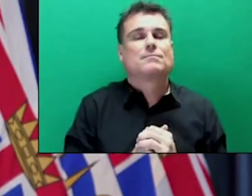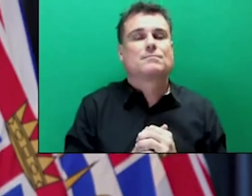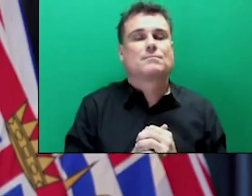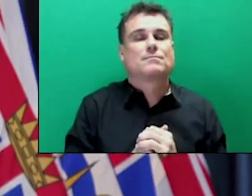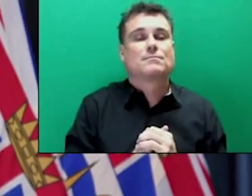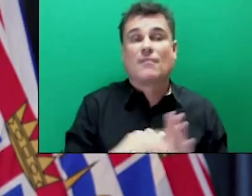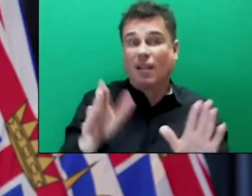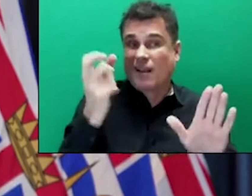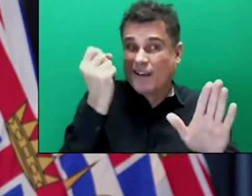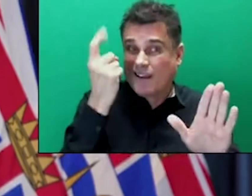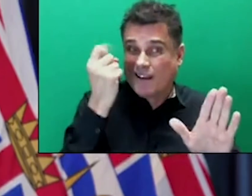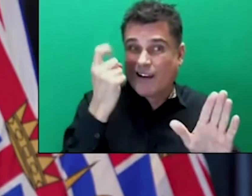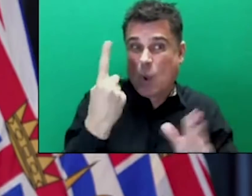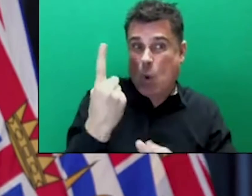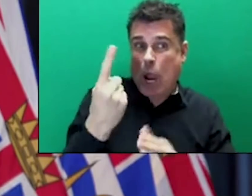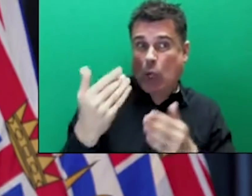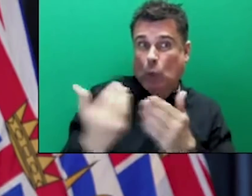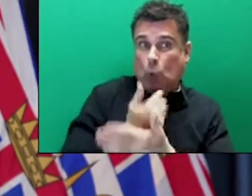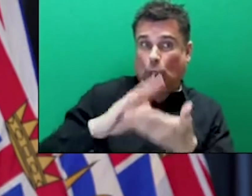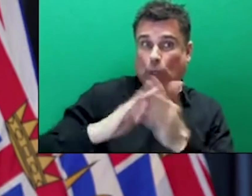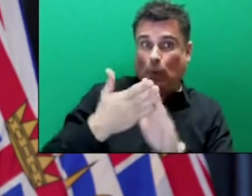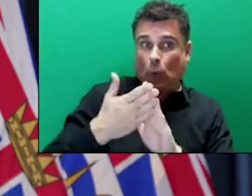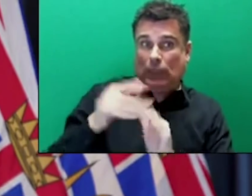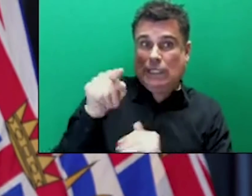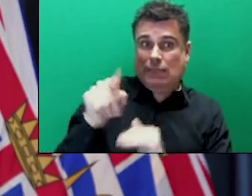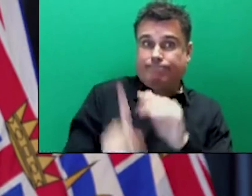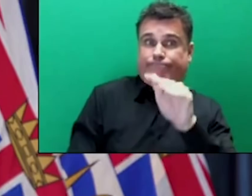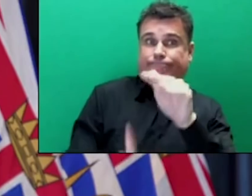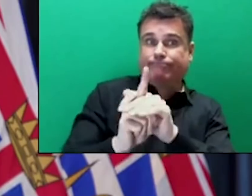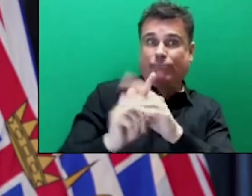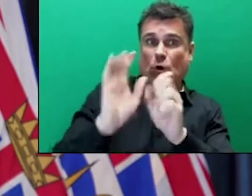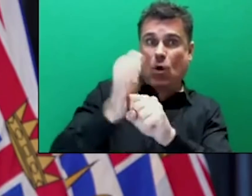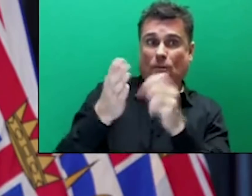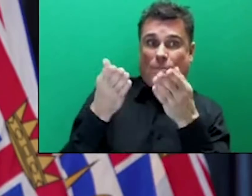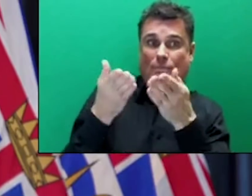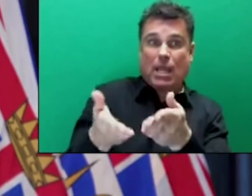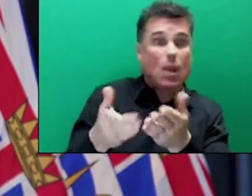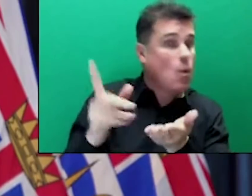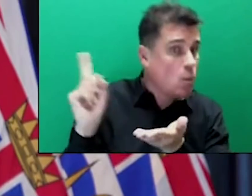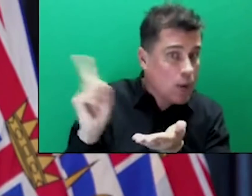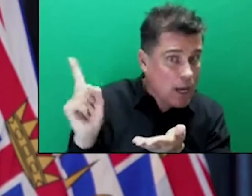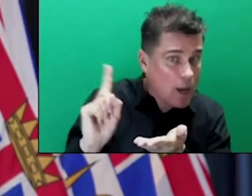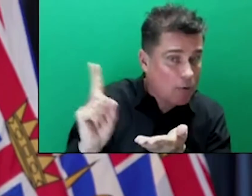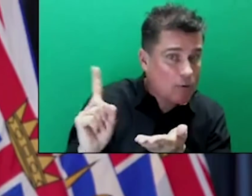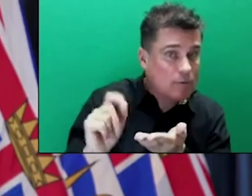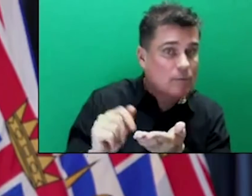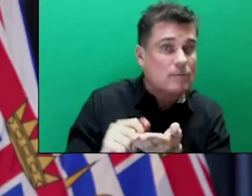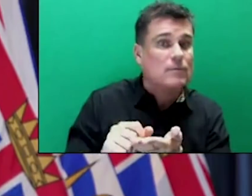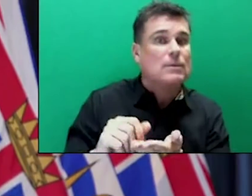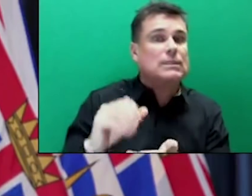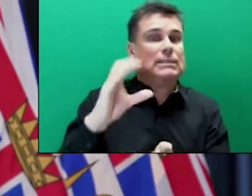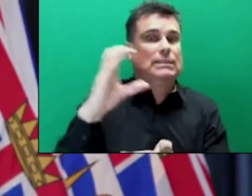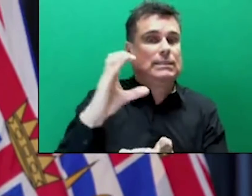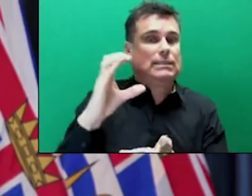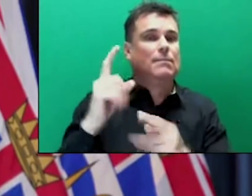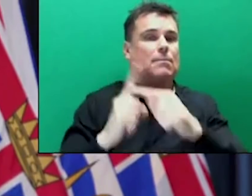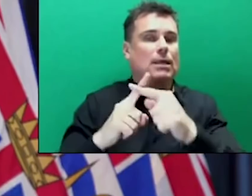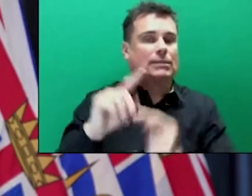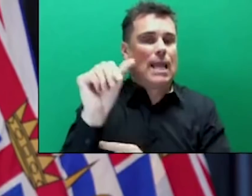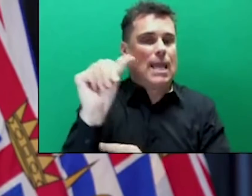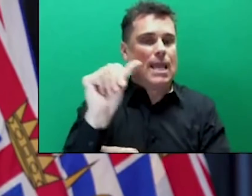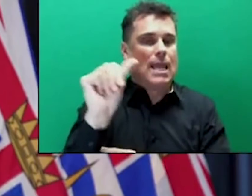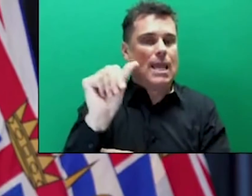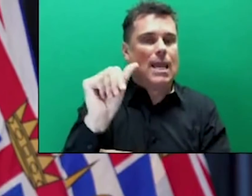attention to this outbreak. In other parts of the world, particularly most recently in Denmark, and prior to that in the